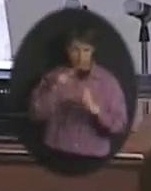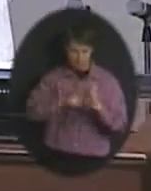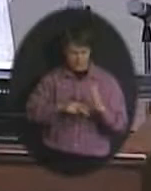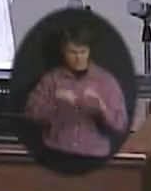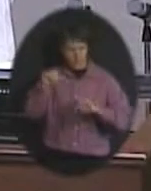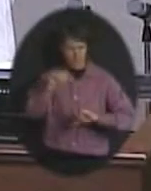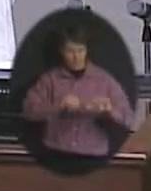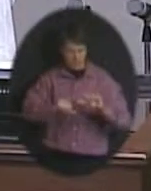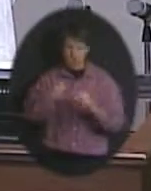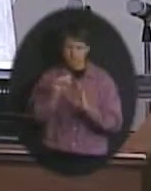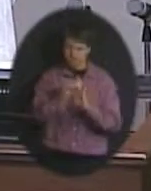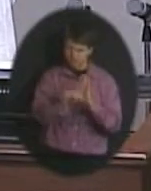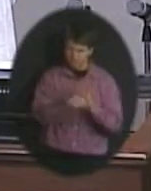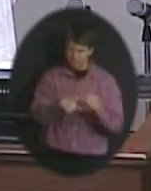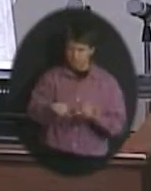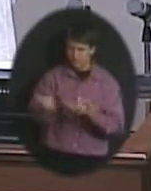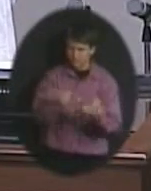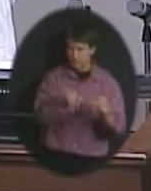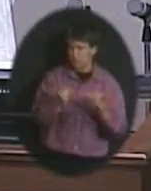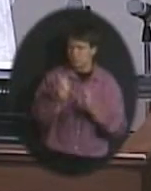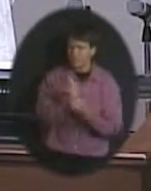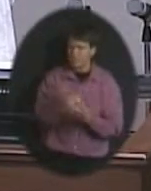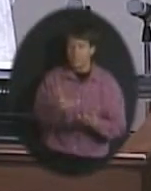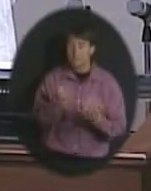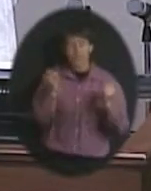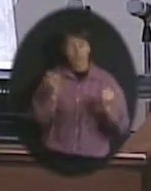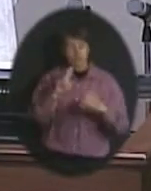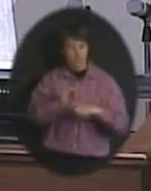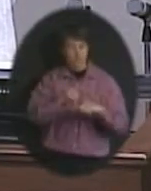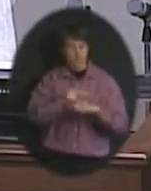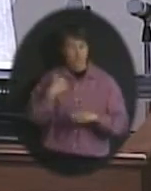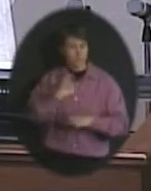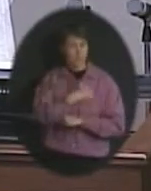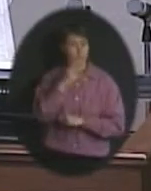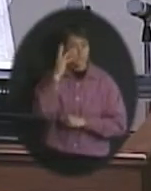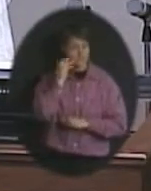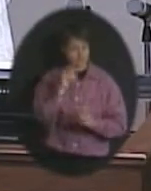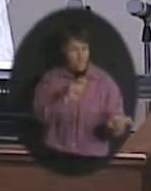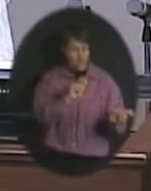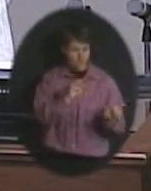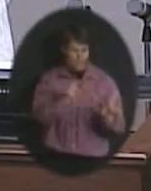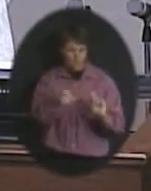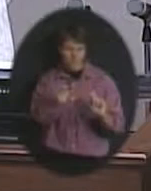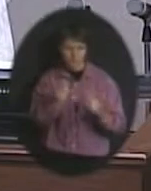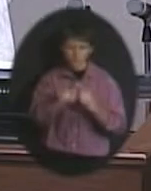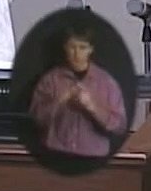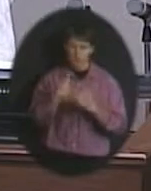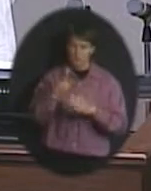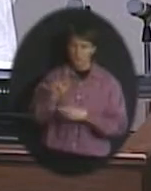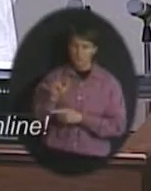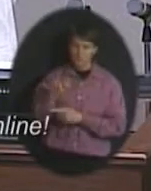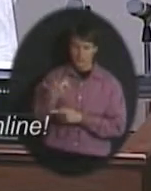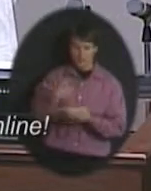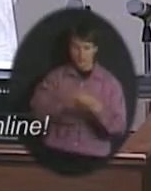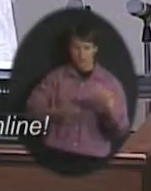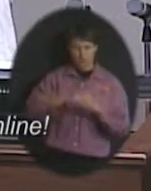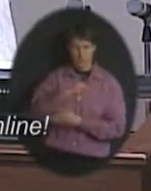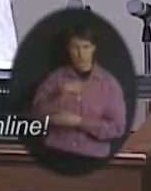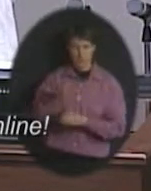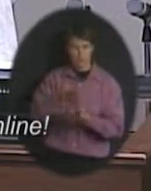state standards and indicators. And of course, now we're experiencing that shift to Kansas College and Career Ready